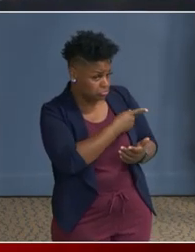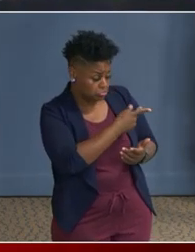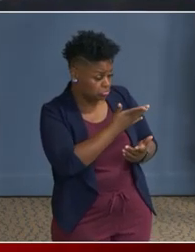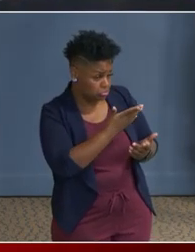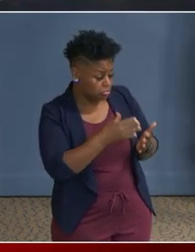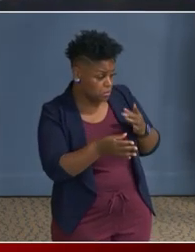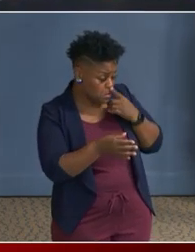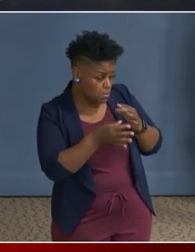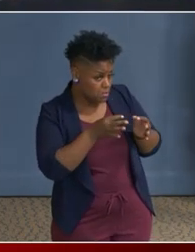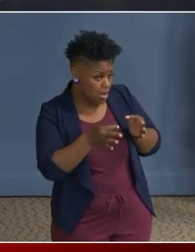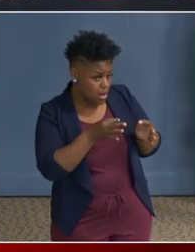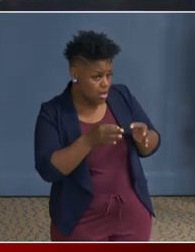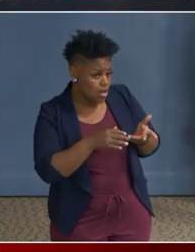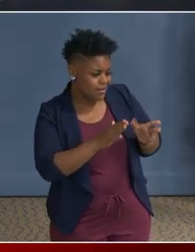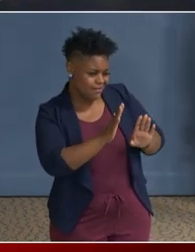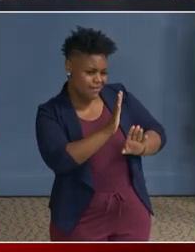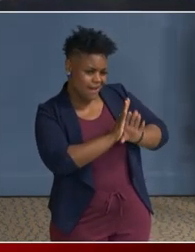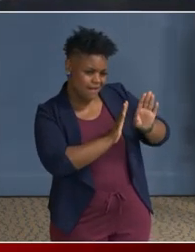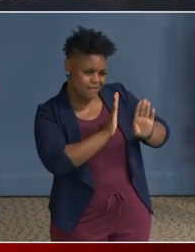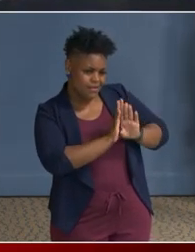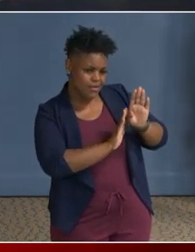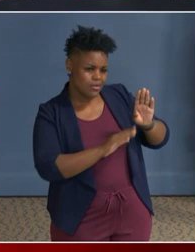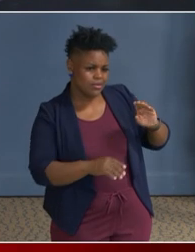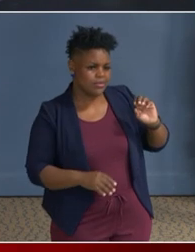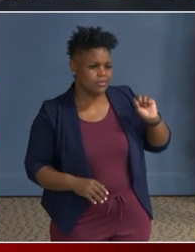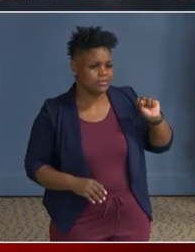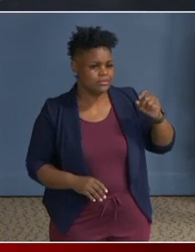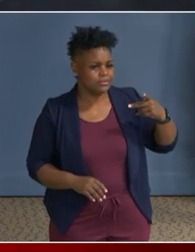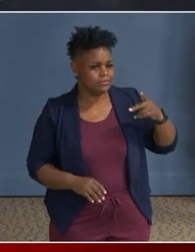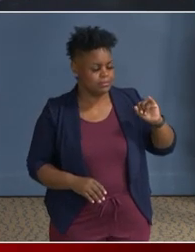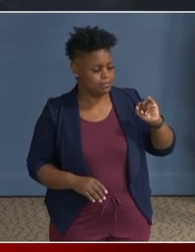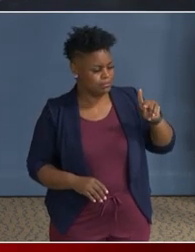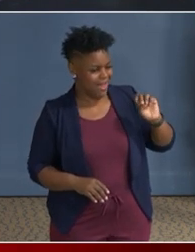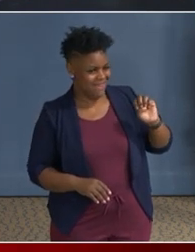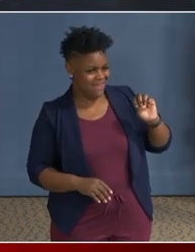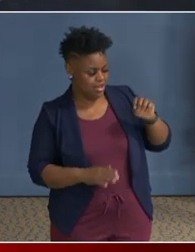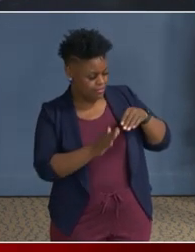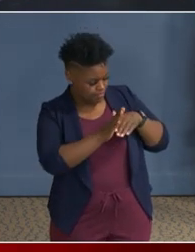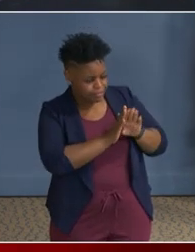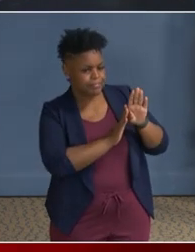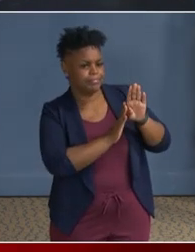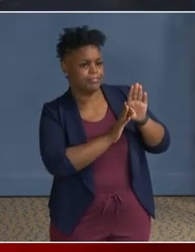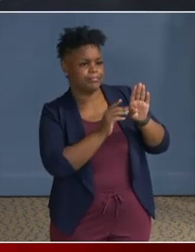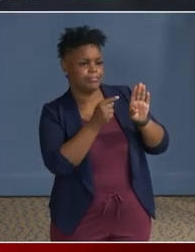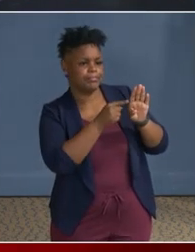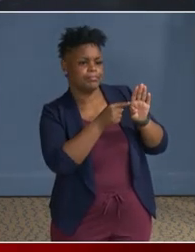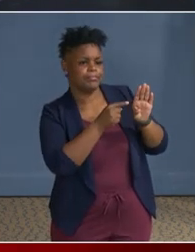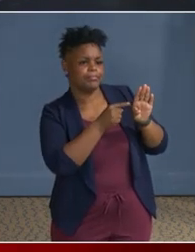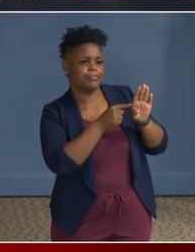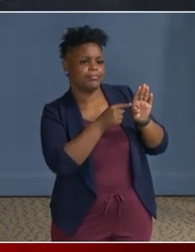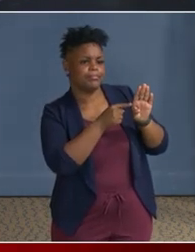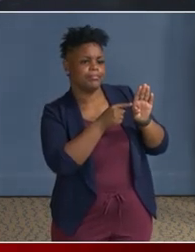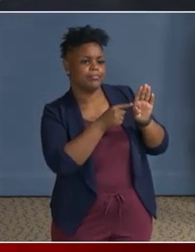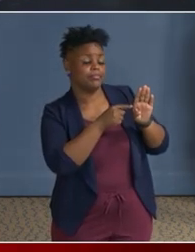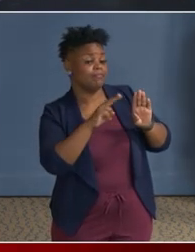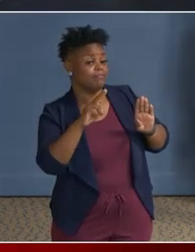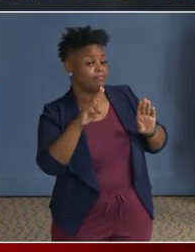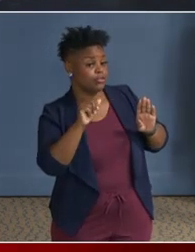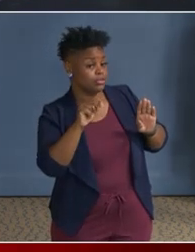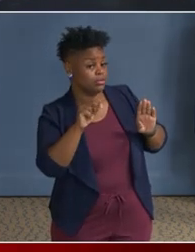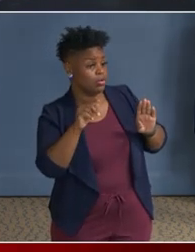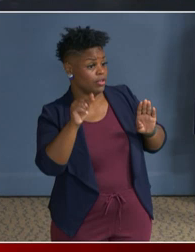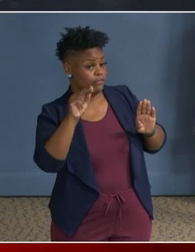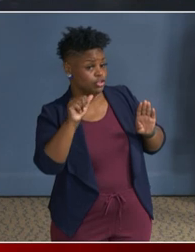and give us a little bit of details about the spike that you reported today. And also, Mayor Bowser, just your thoughts about Virginia, particularly Northern Virginia, moving into